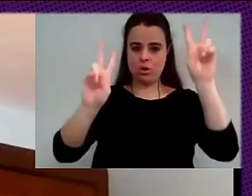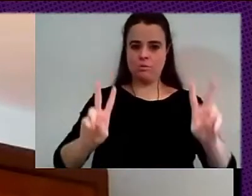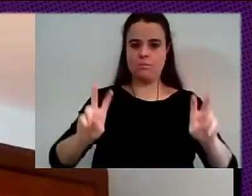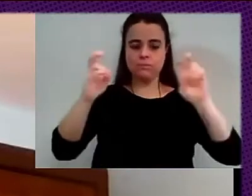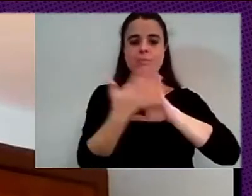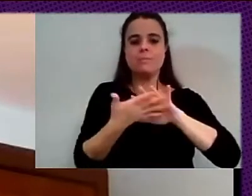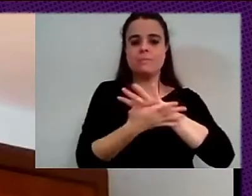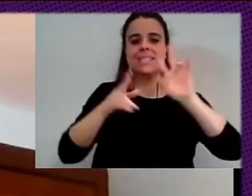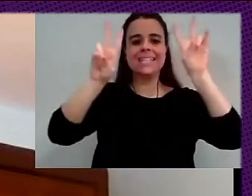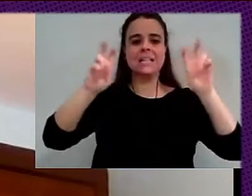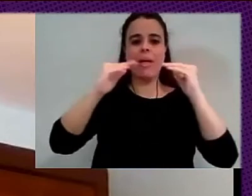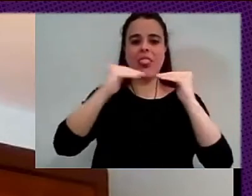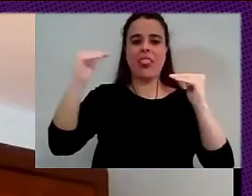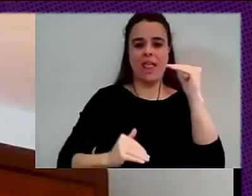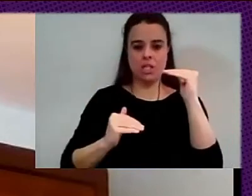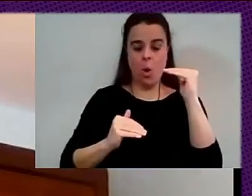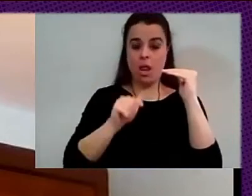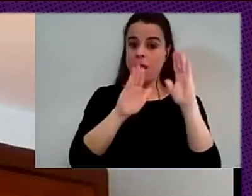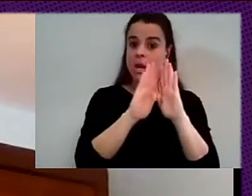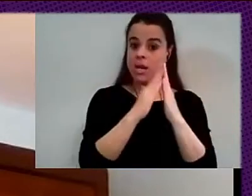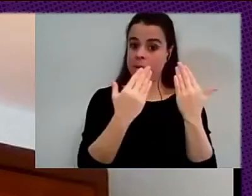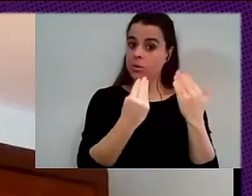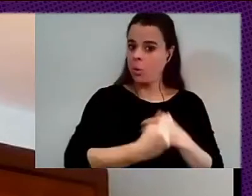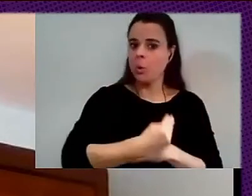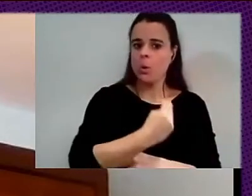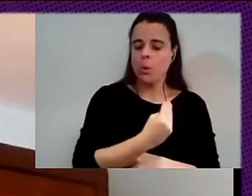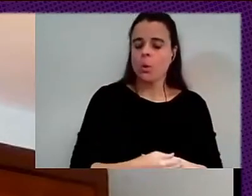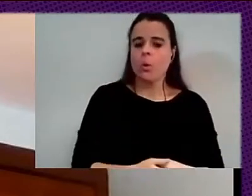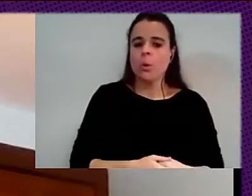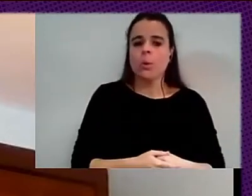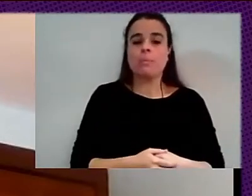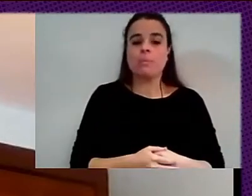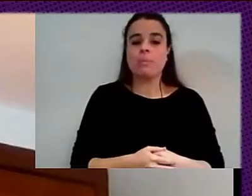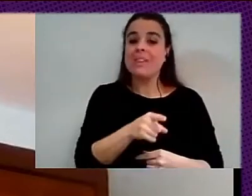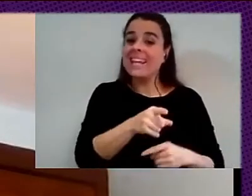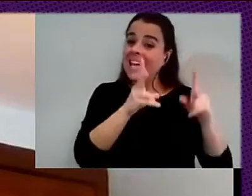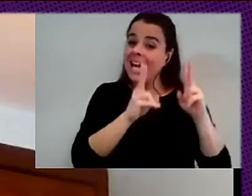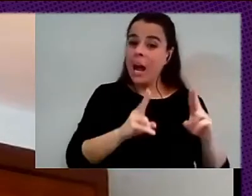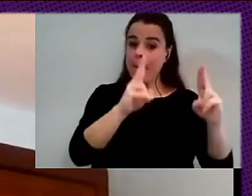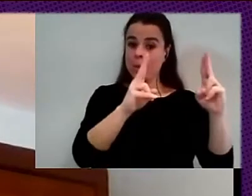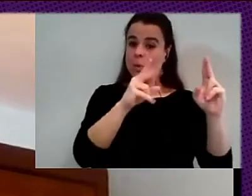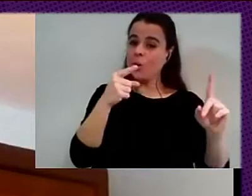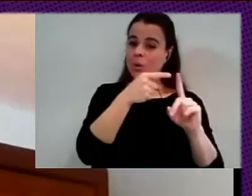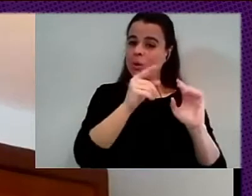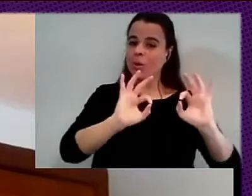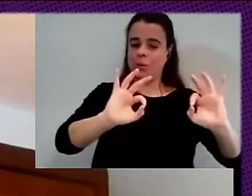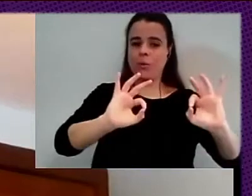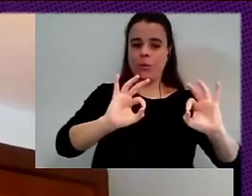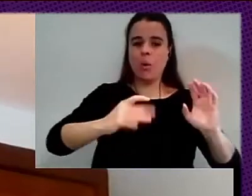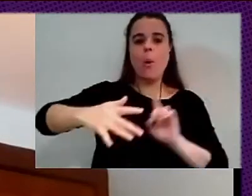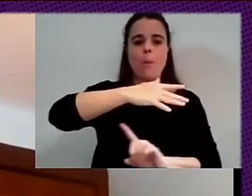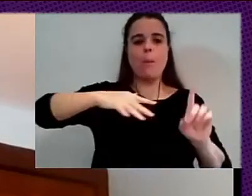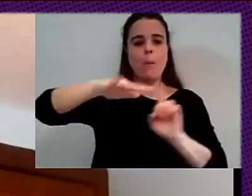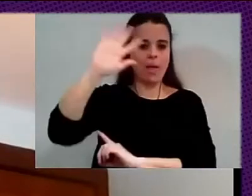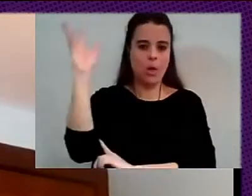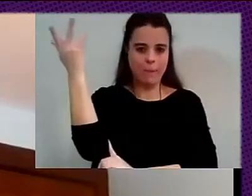concluded with a chapter on the environment. And then more recently, he's been pushing very hard at the issue of the environment and